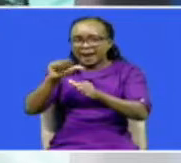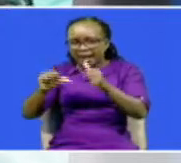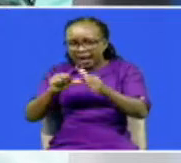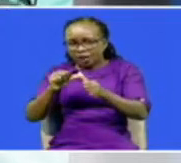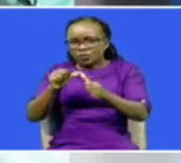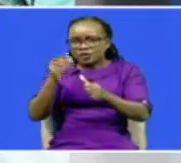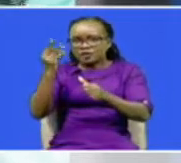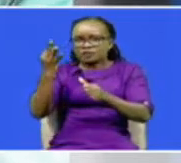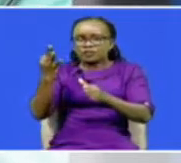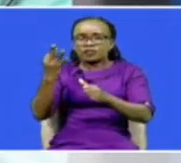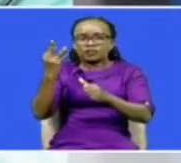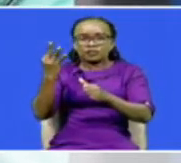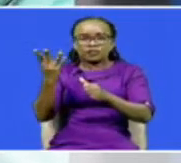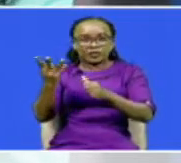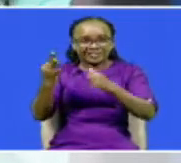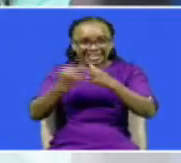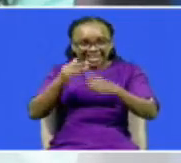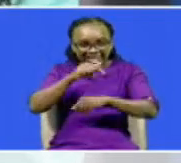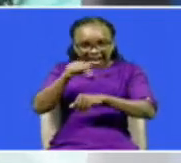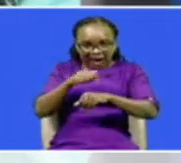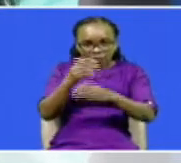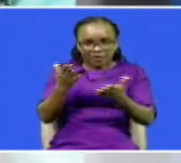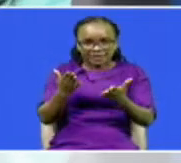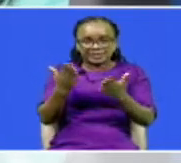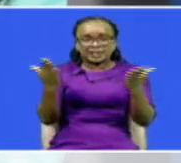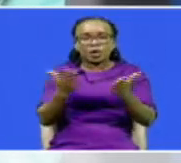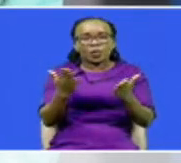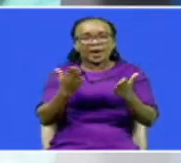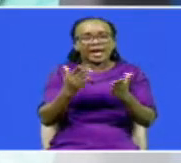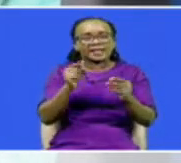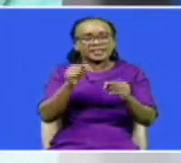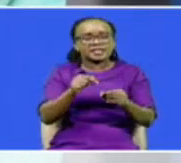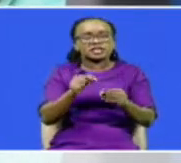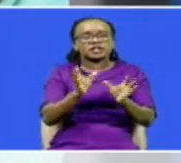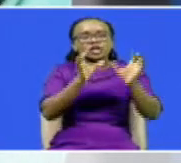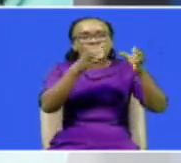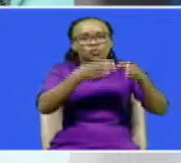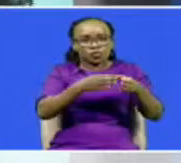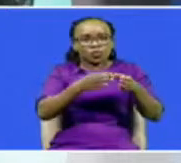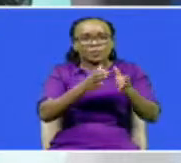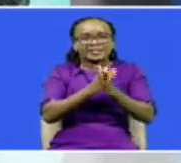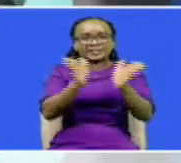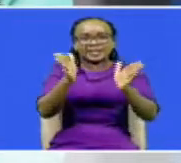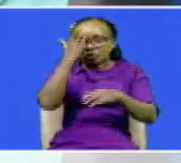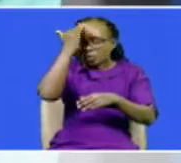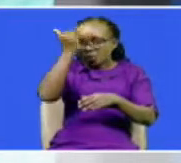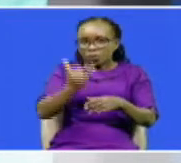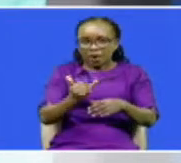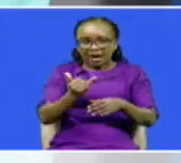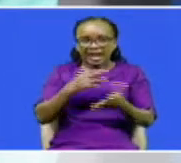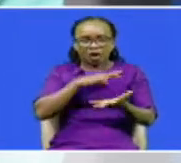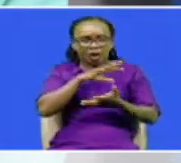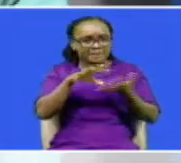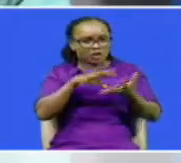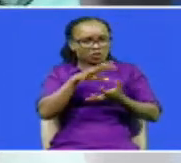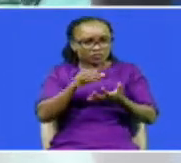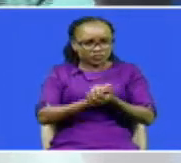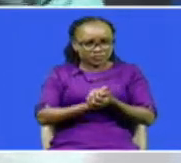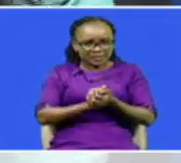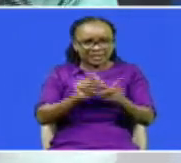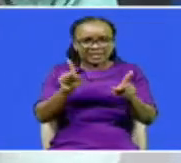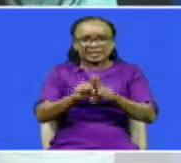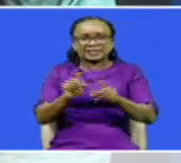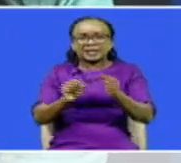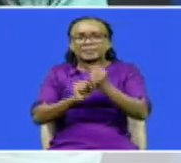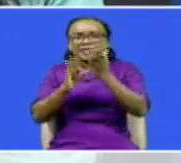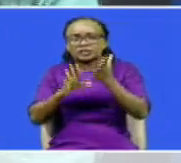go when it comes to campaigning. Where does this leave Roots Party in general? Because there seems to be confusion and your supporters